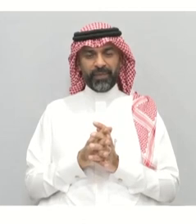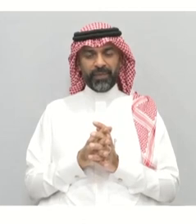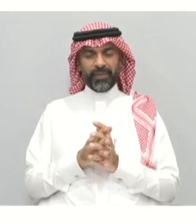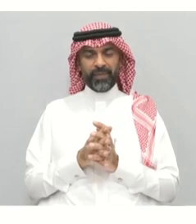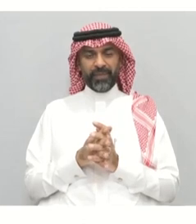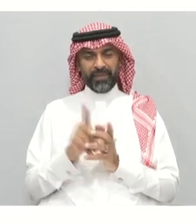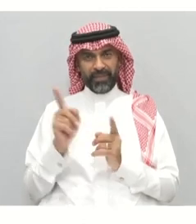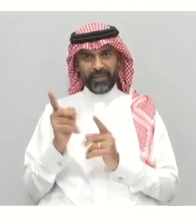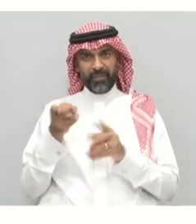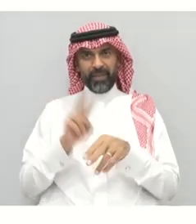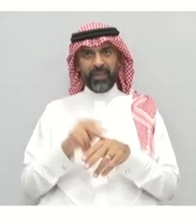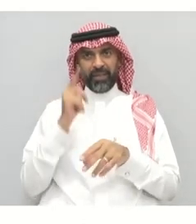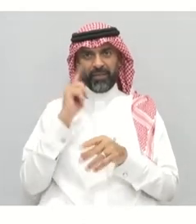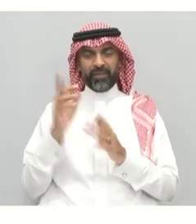again.